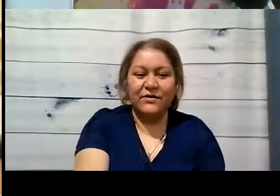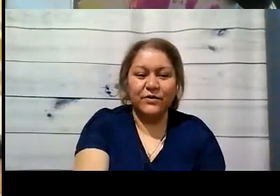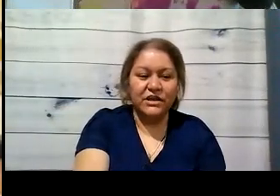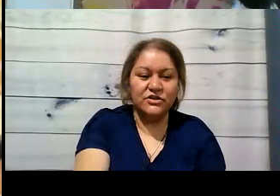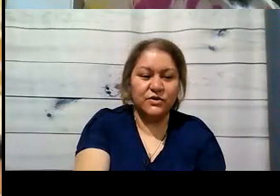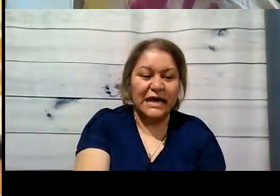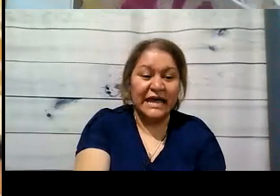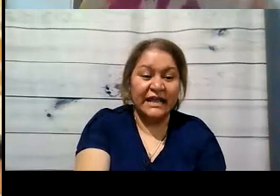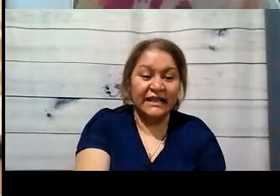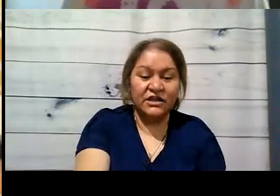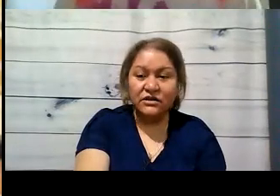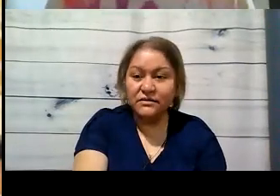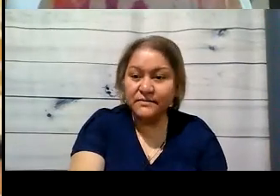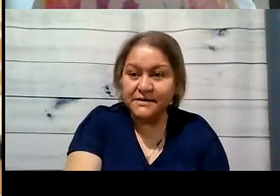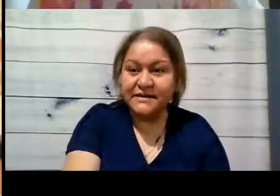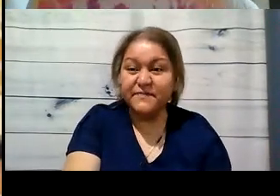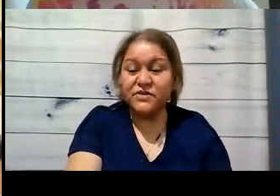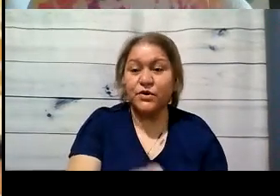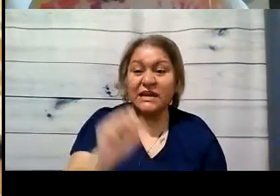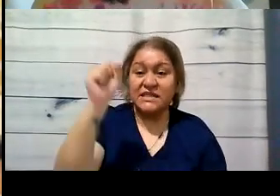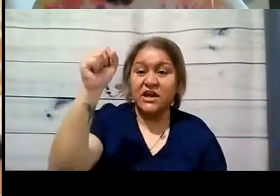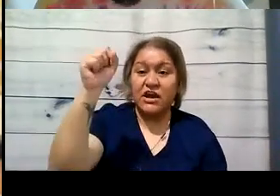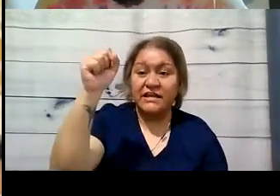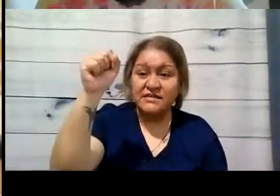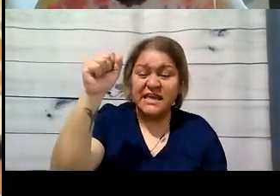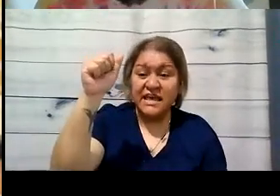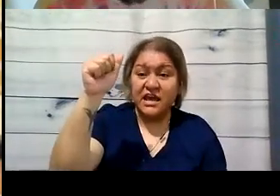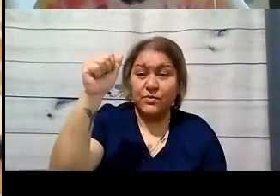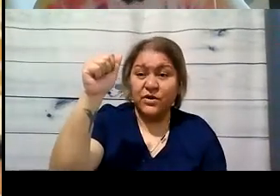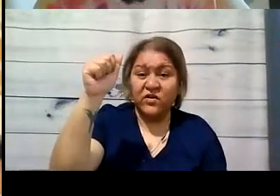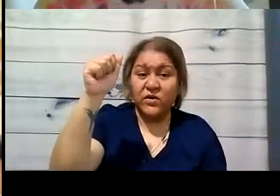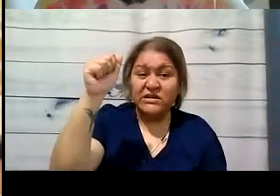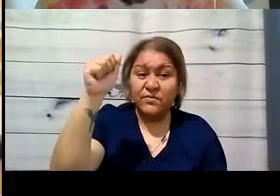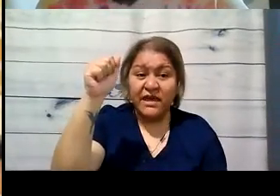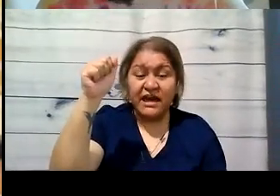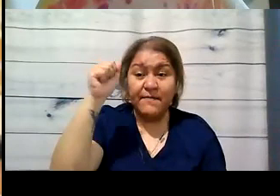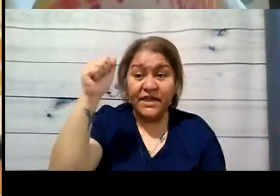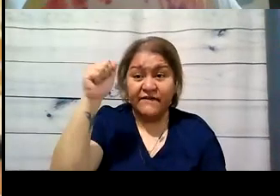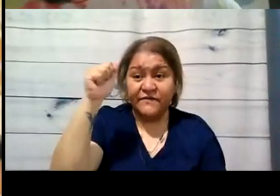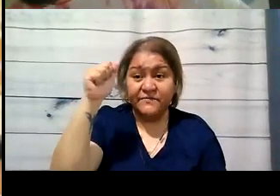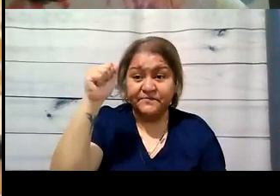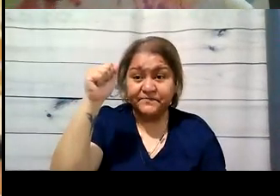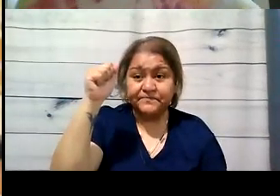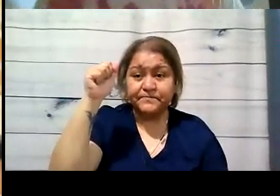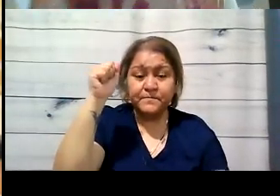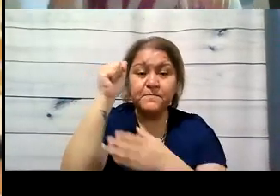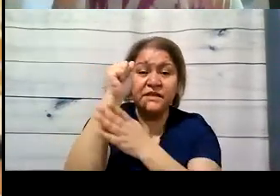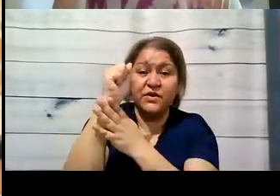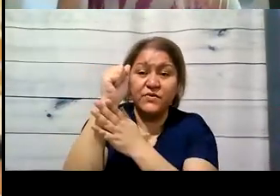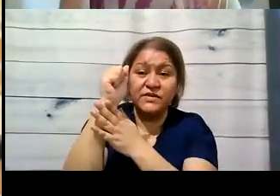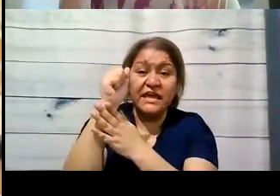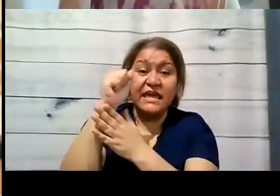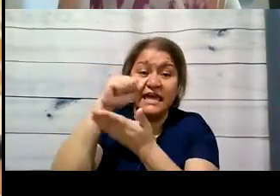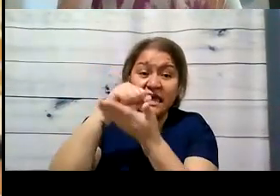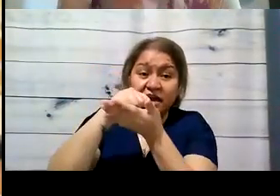All right, we're going to do a little rhyme. So we're going to take our hands and we're going to make a beehive. So